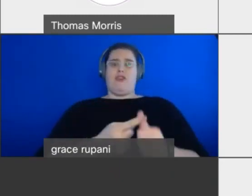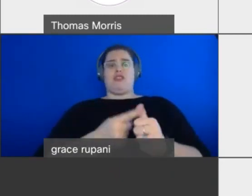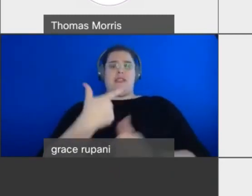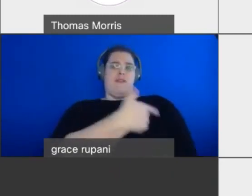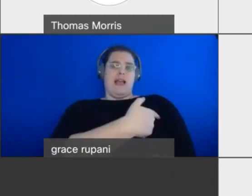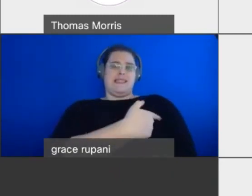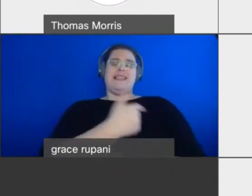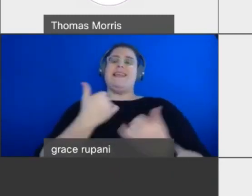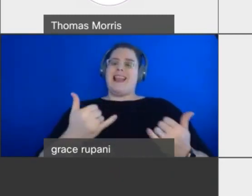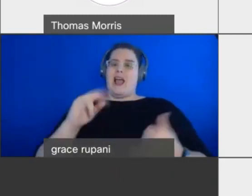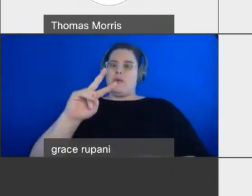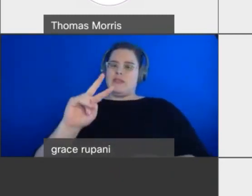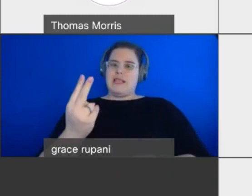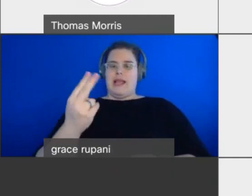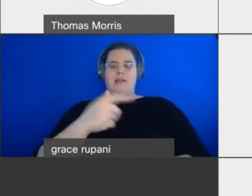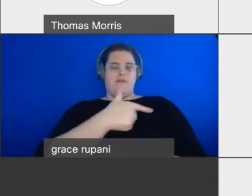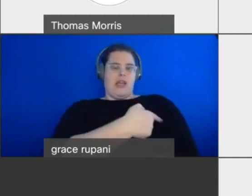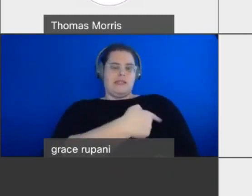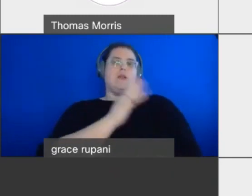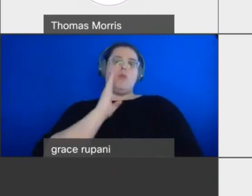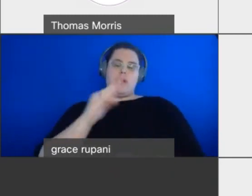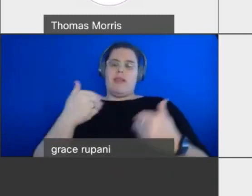with DC Health.